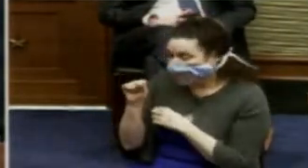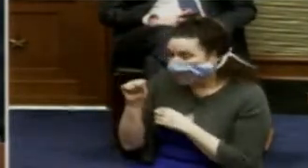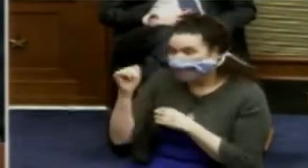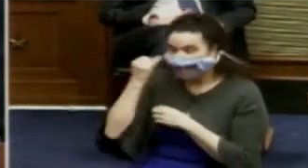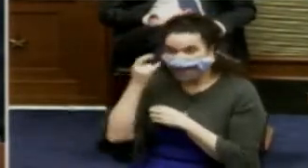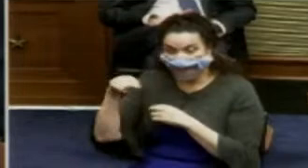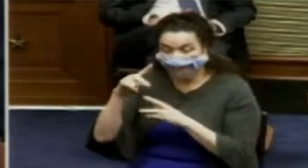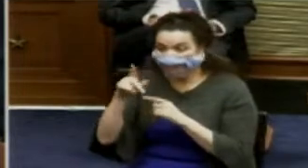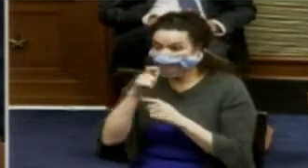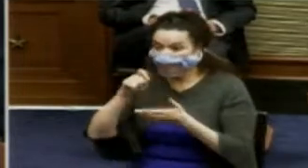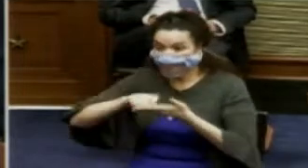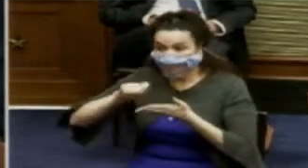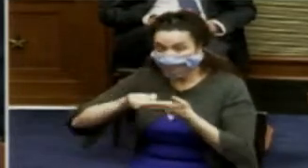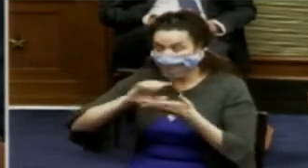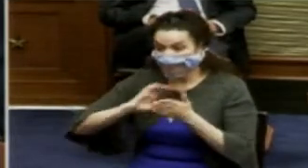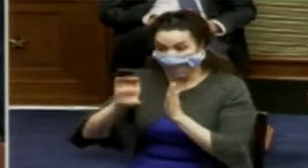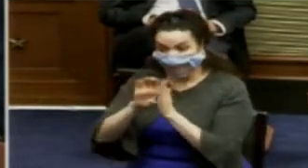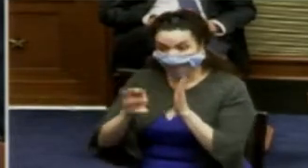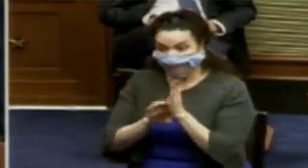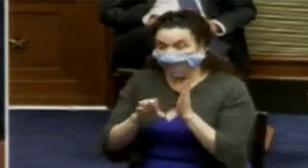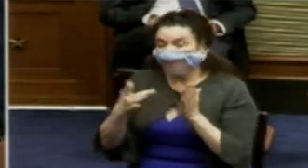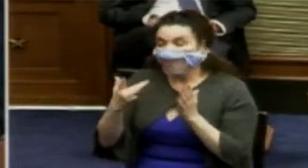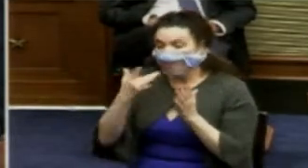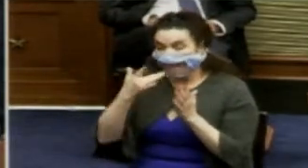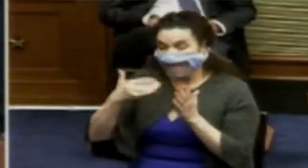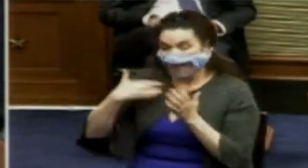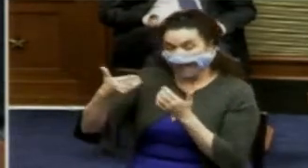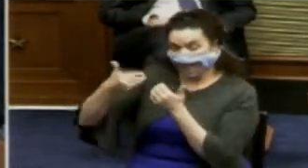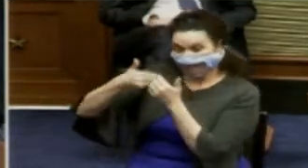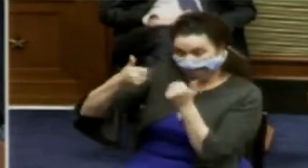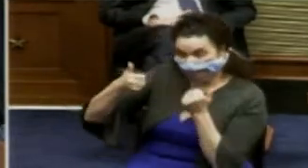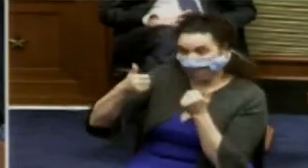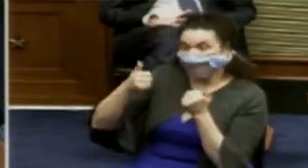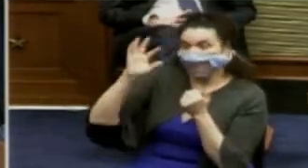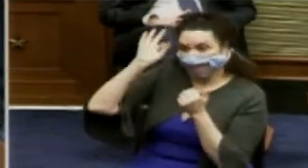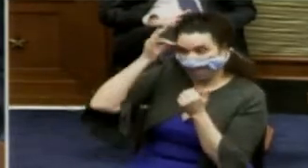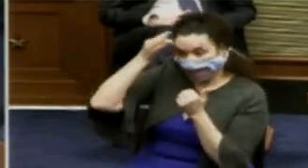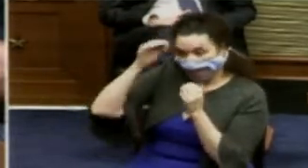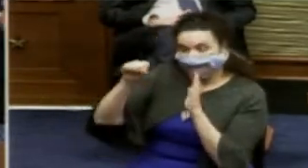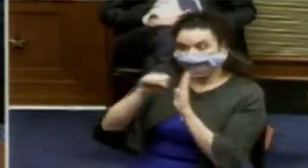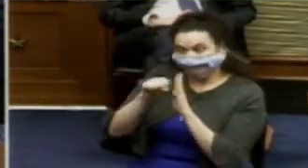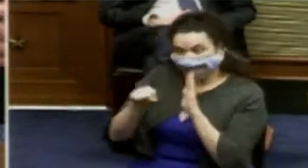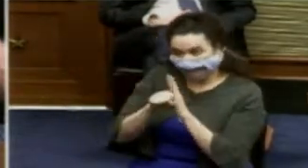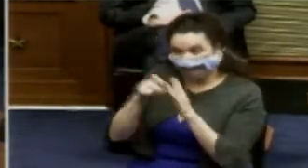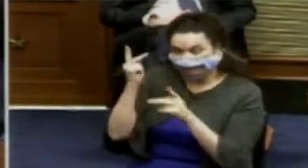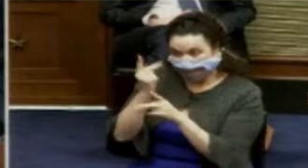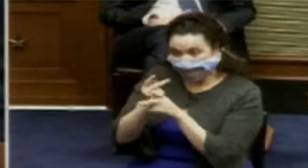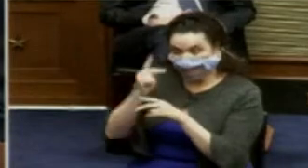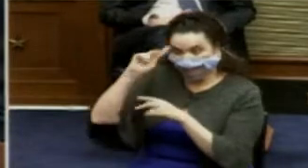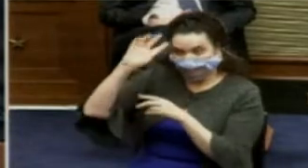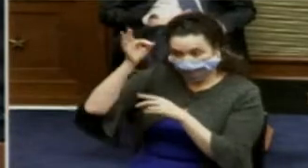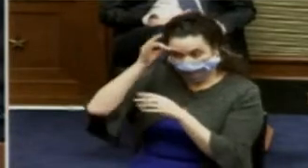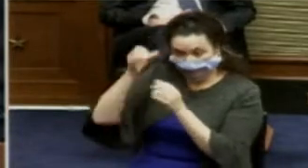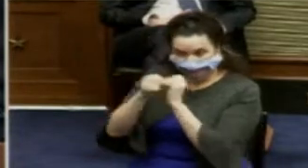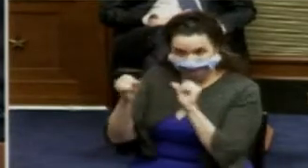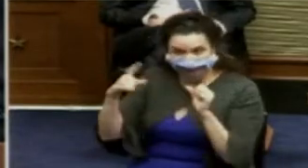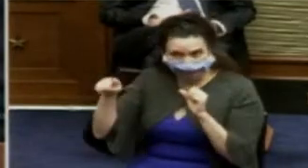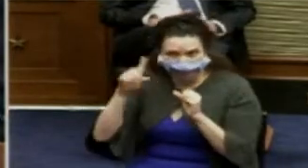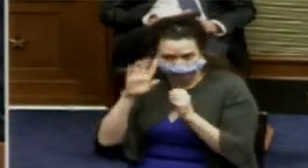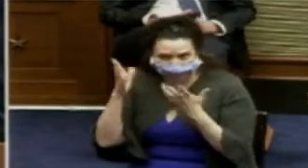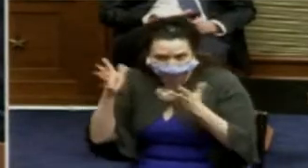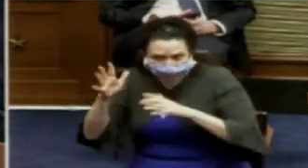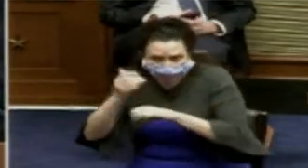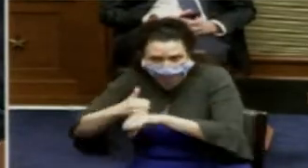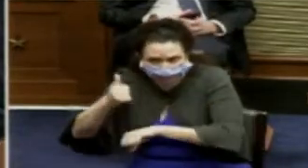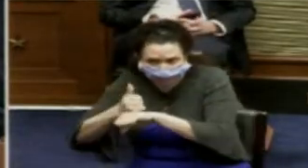separate federal district to preserve the safety and security of the federal government. We've heard some mention of that here today, but it